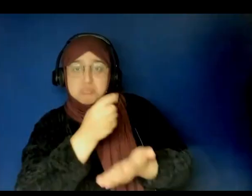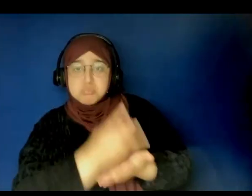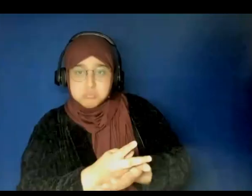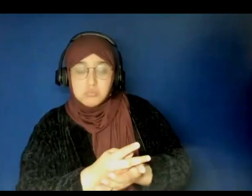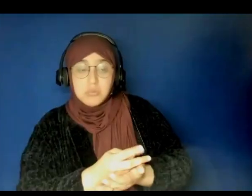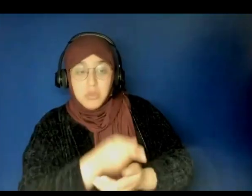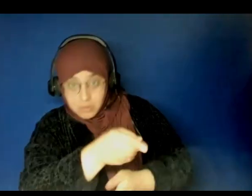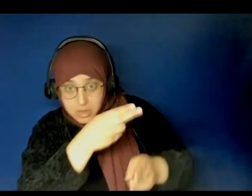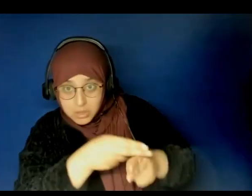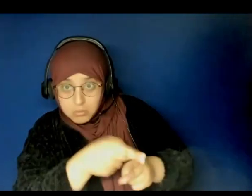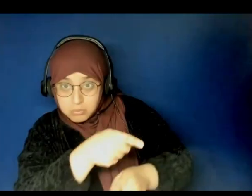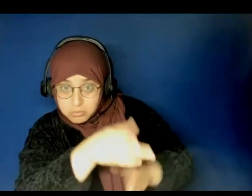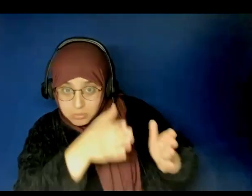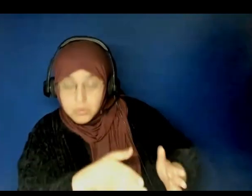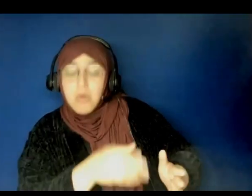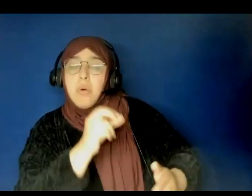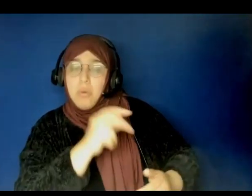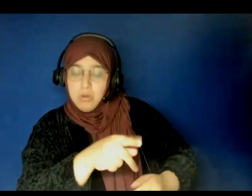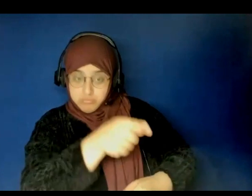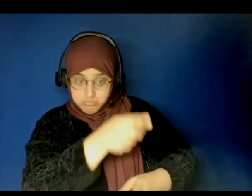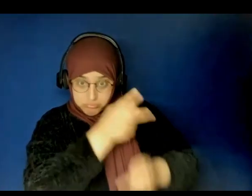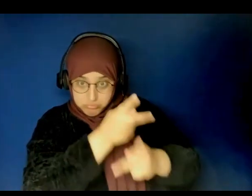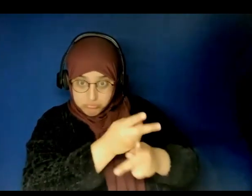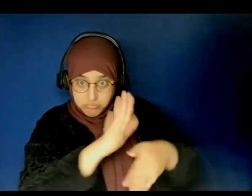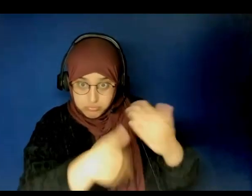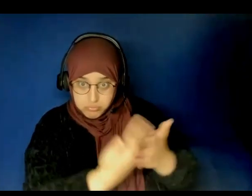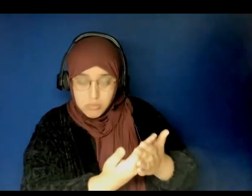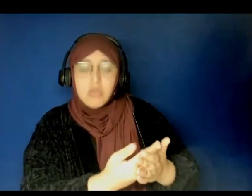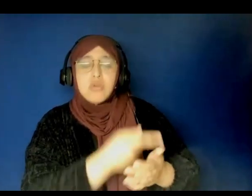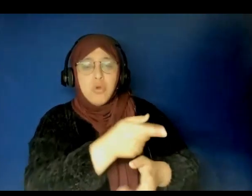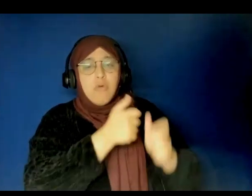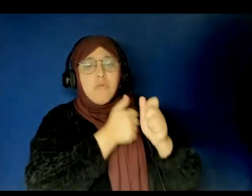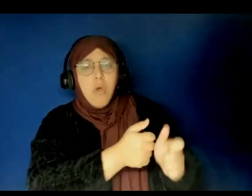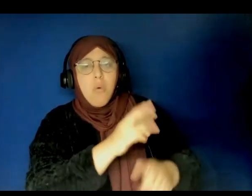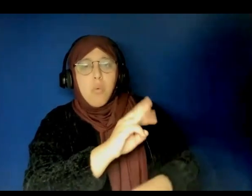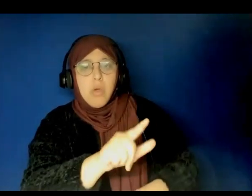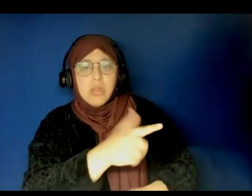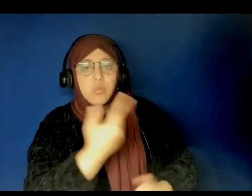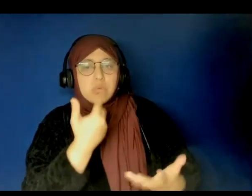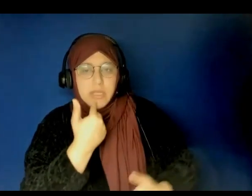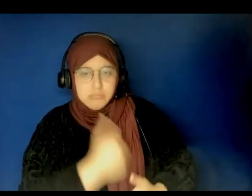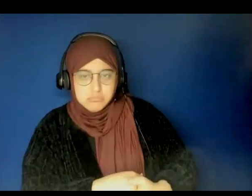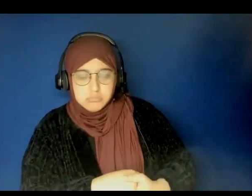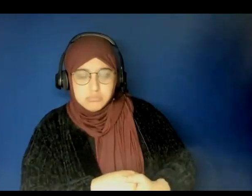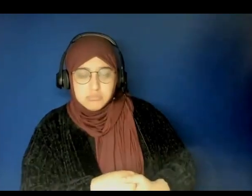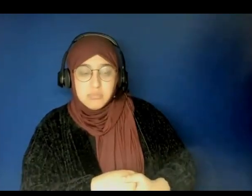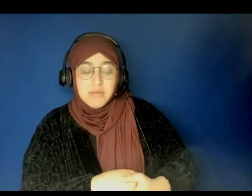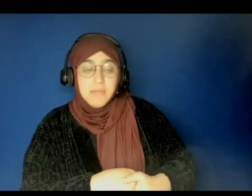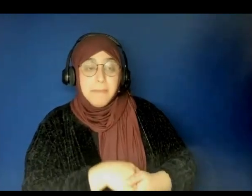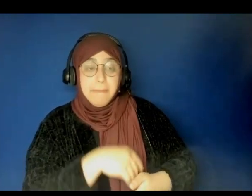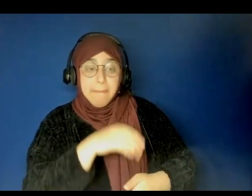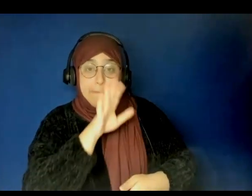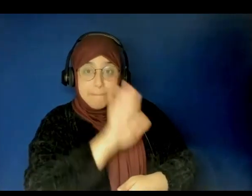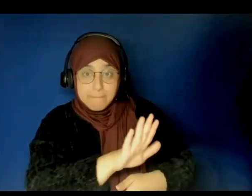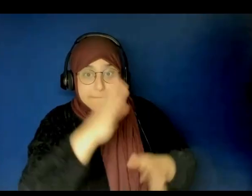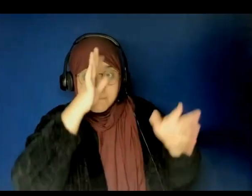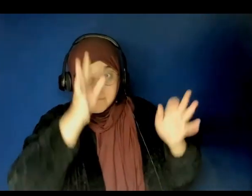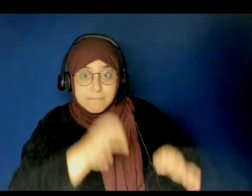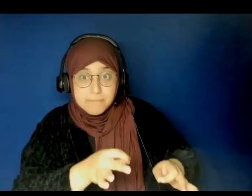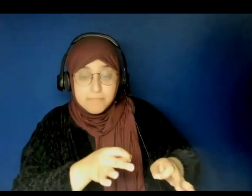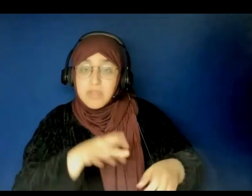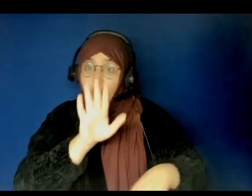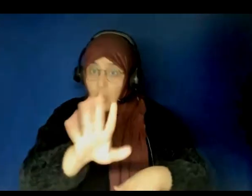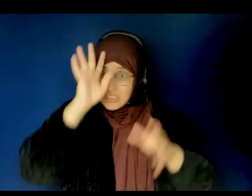Okay, you're now officially the administrator. Do what the will says. Your decisions as you put in the will be